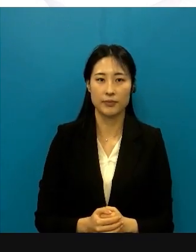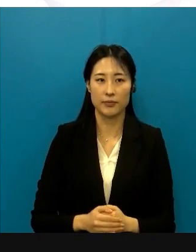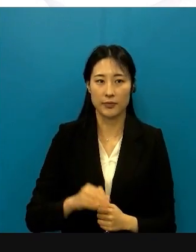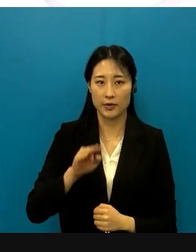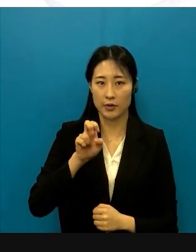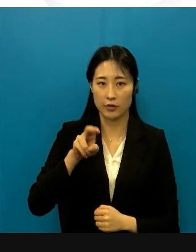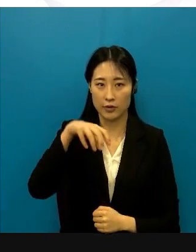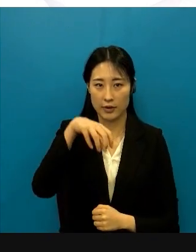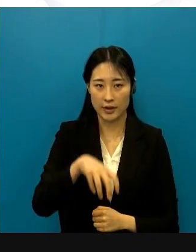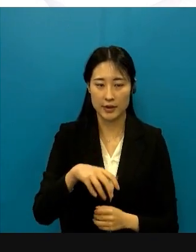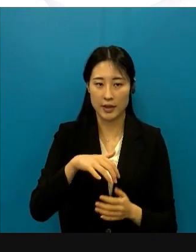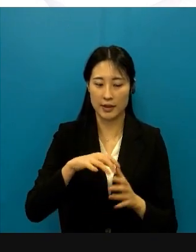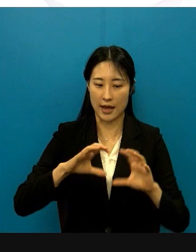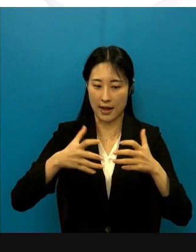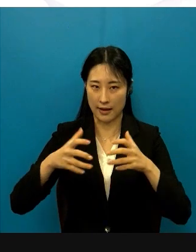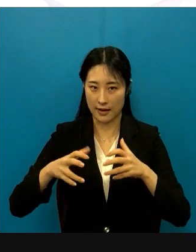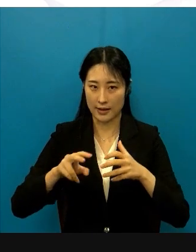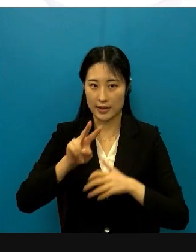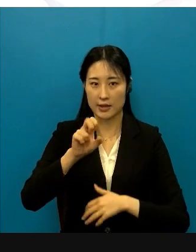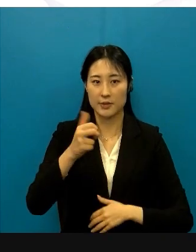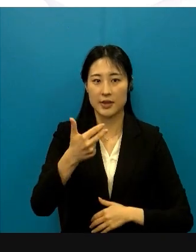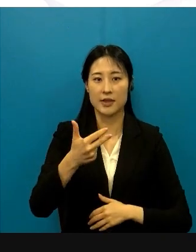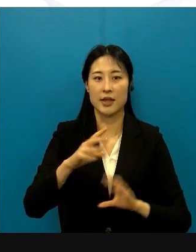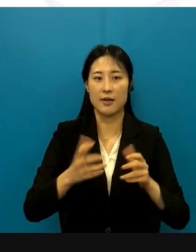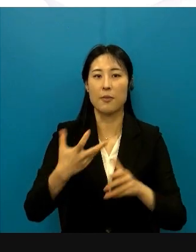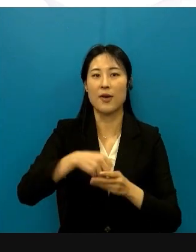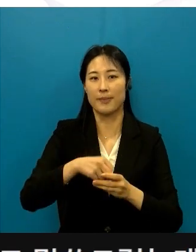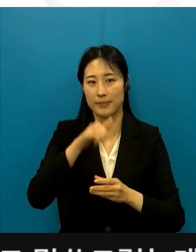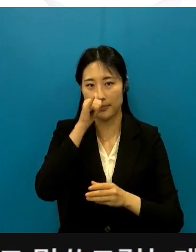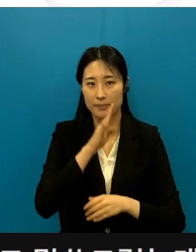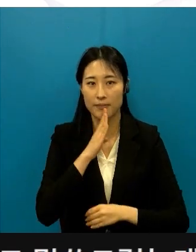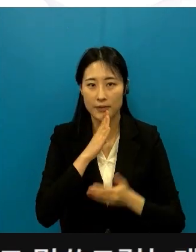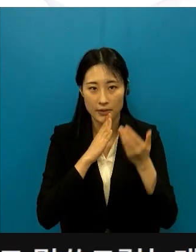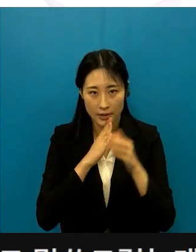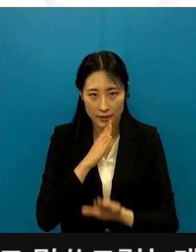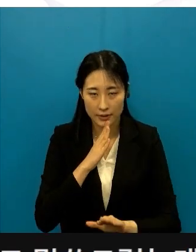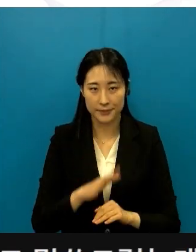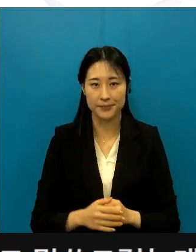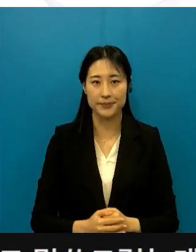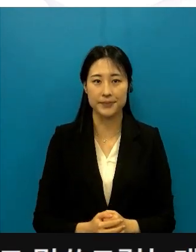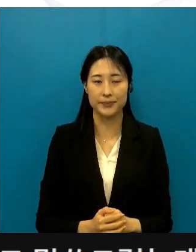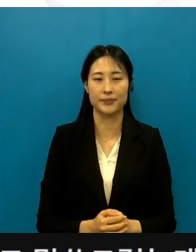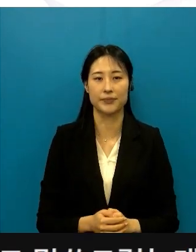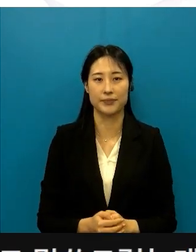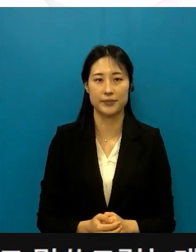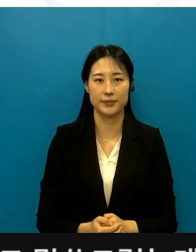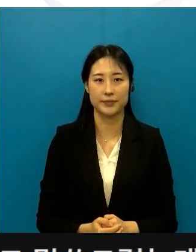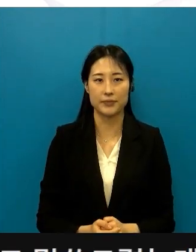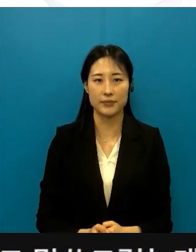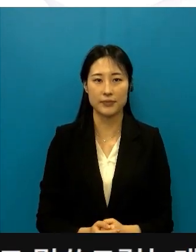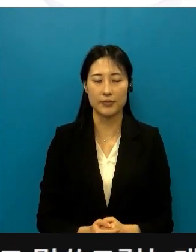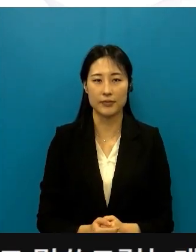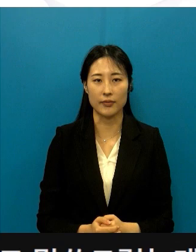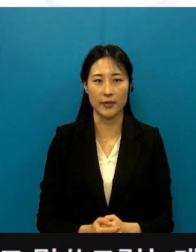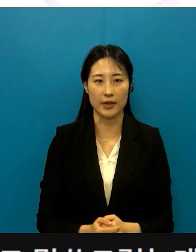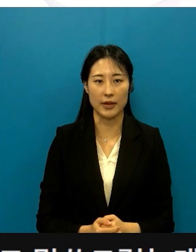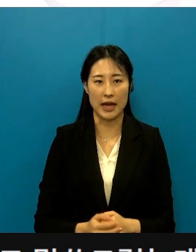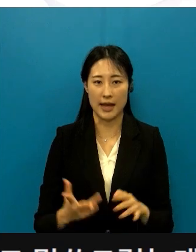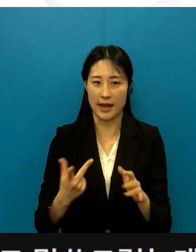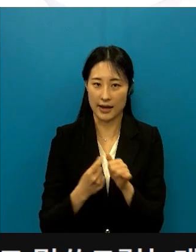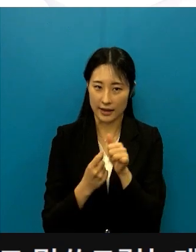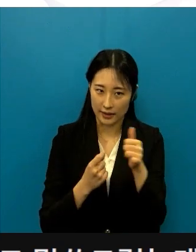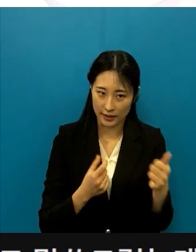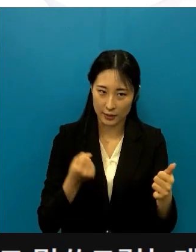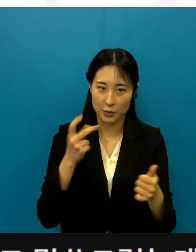them who, one way or another, they practice euthanasia or assisted suicide, and there are 2